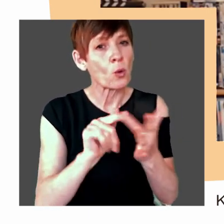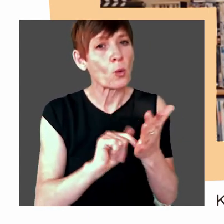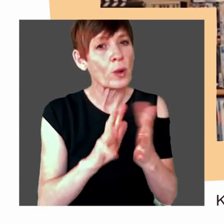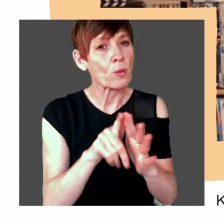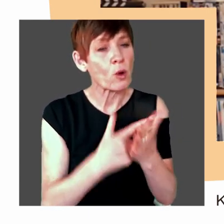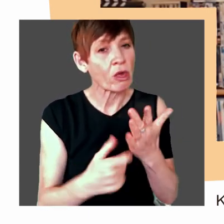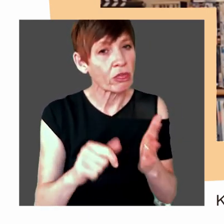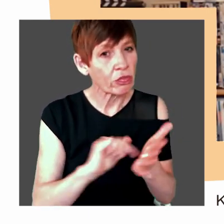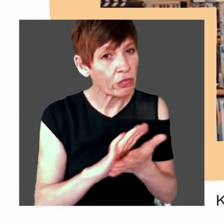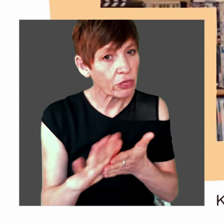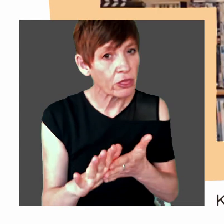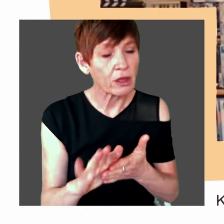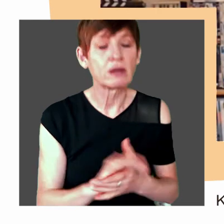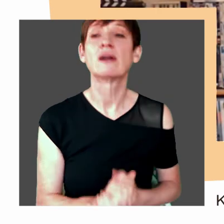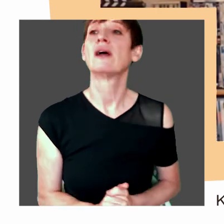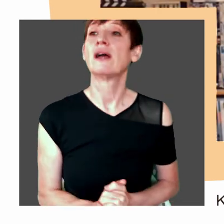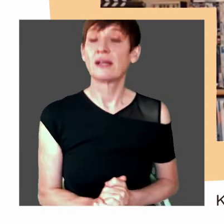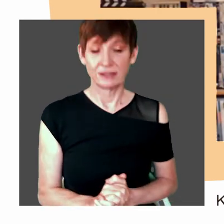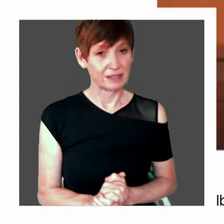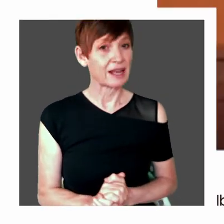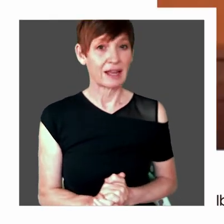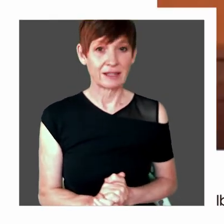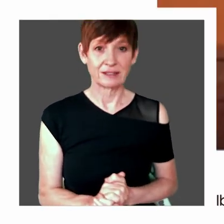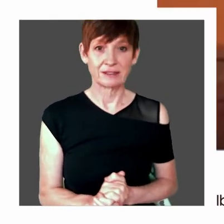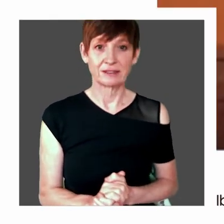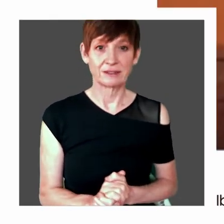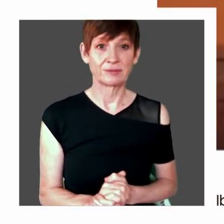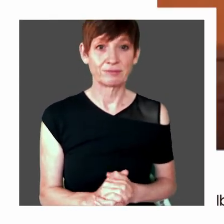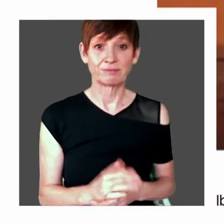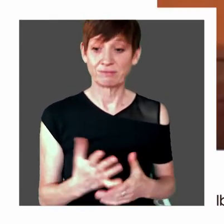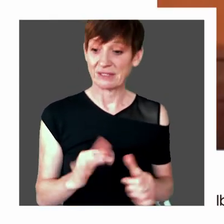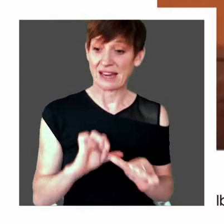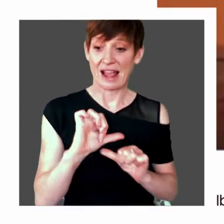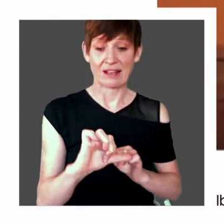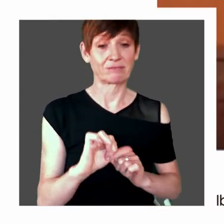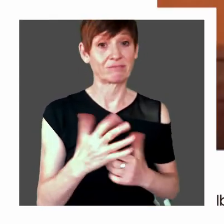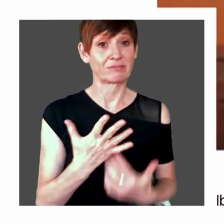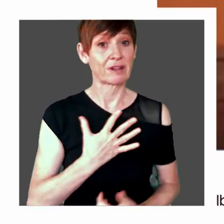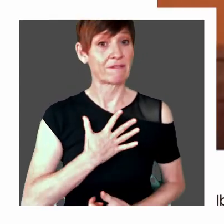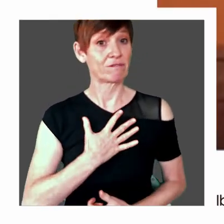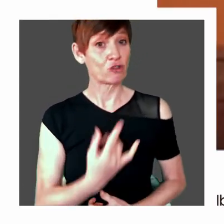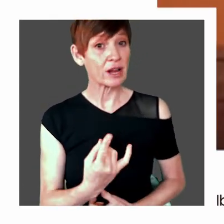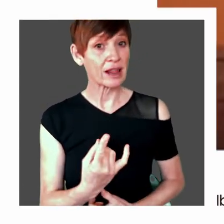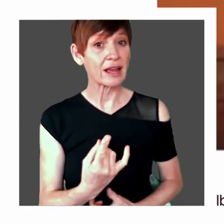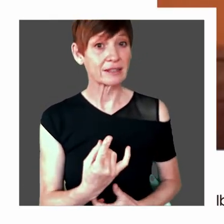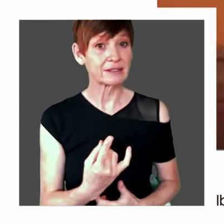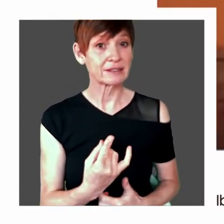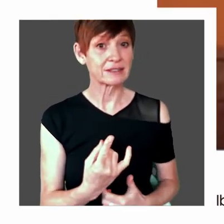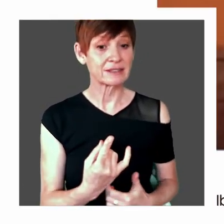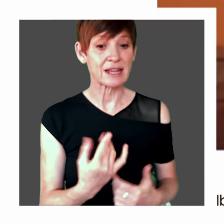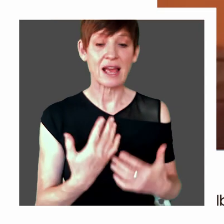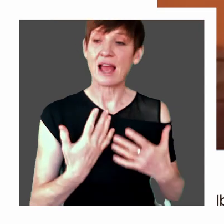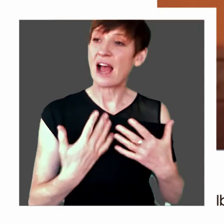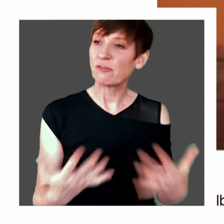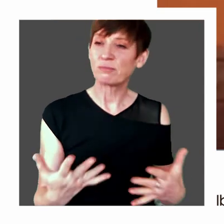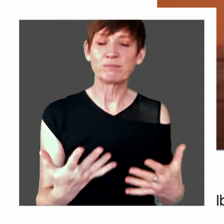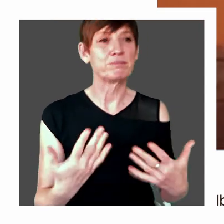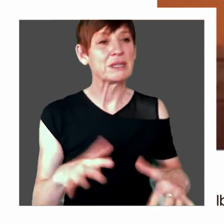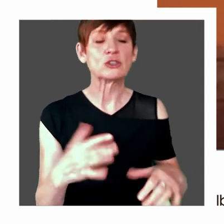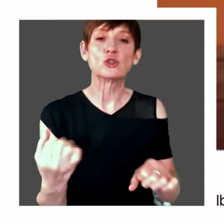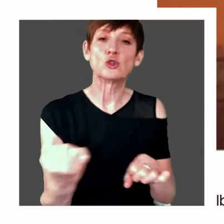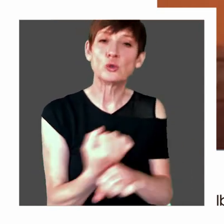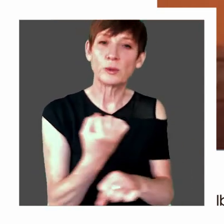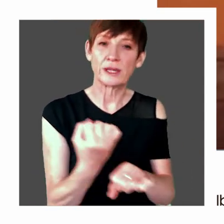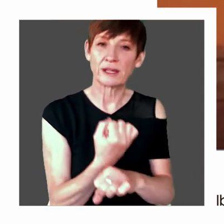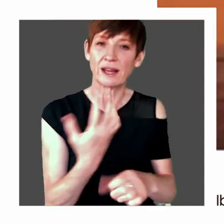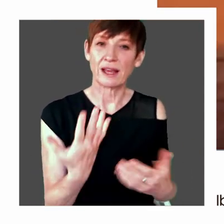to, since going freelance, I've been doing like related creative jobs. I